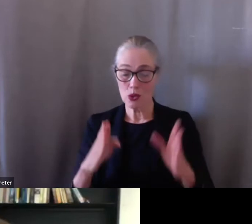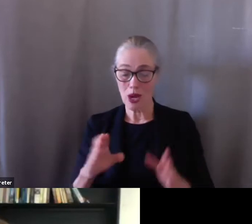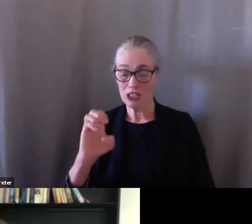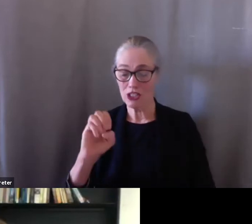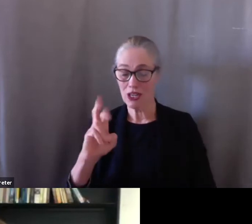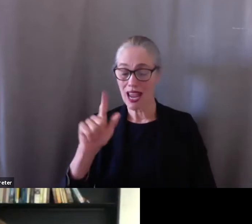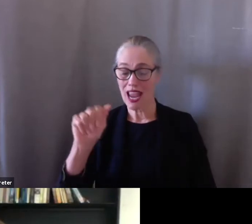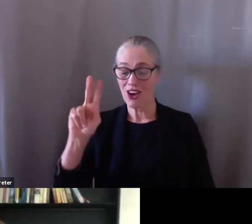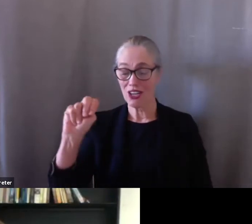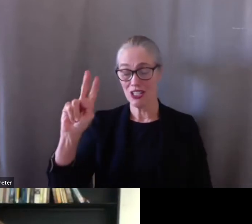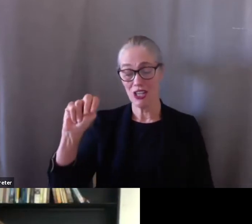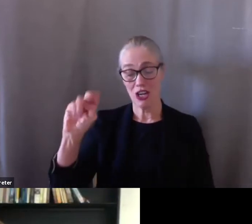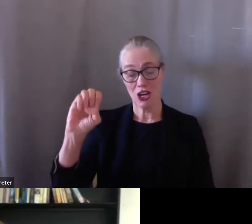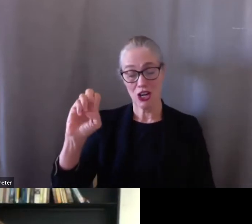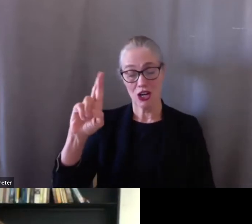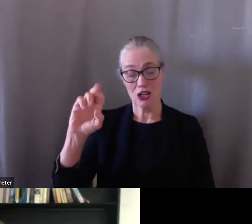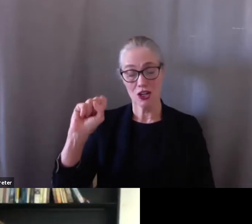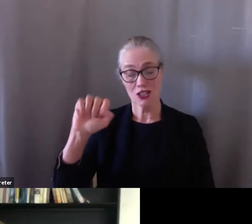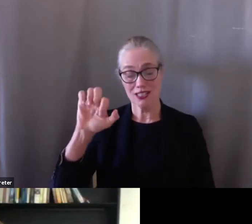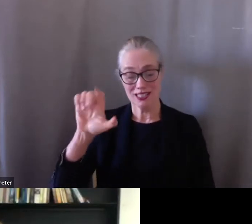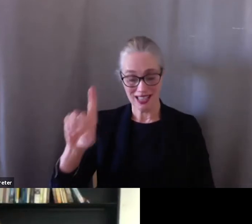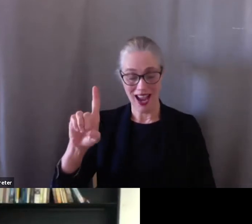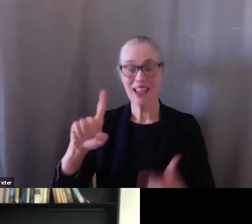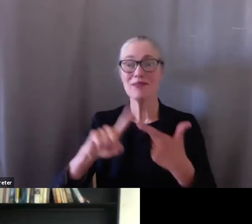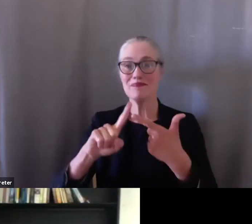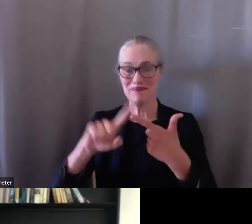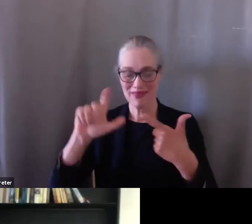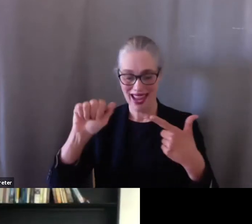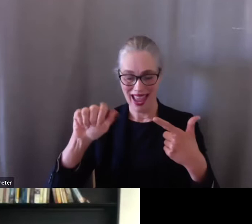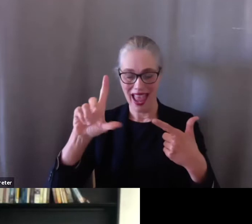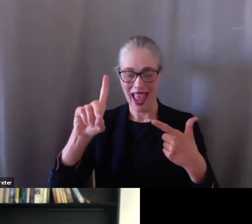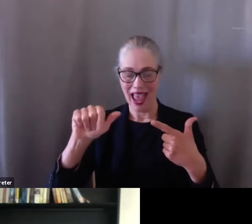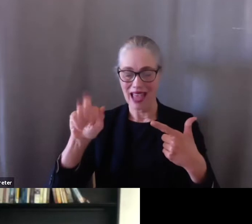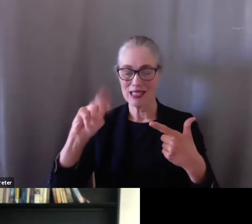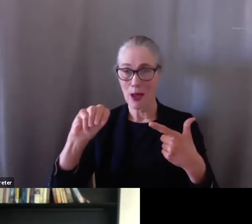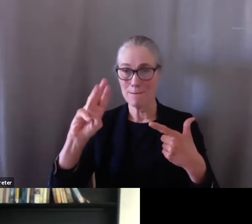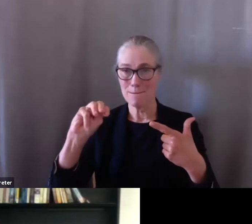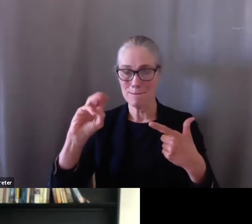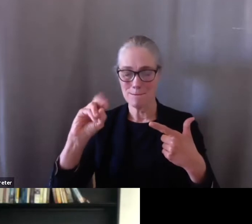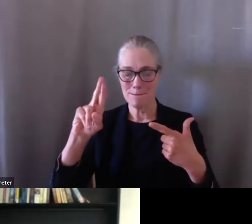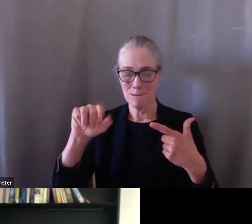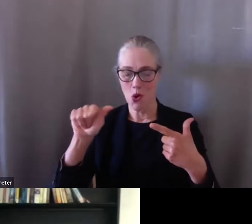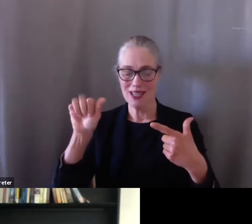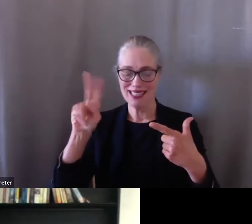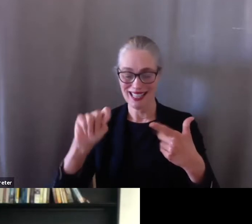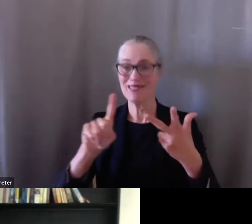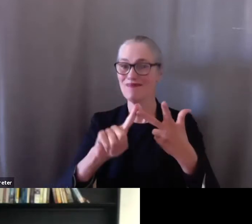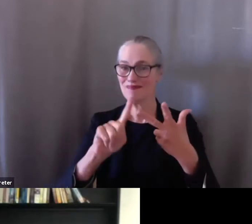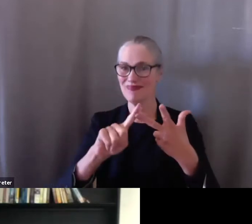to have John Majewski as the inaugural speaker for Living Democracy. John